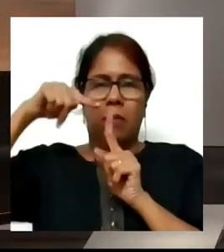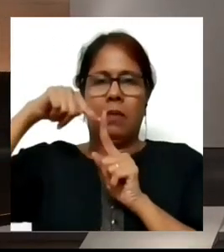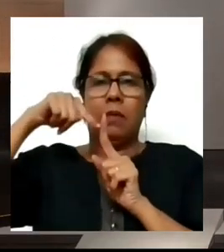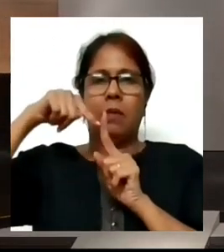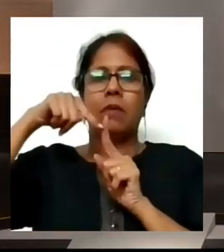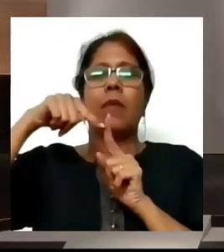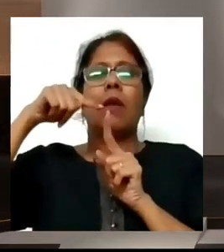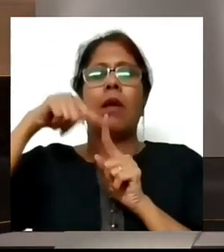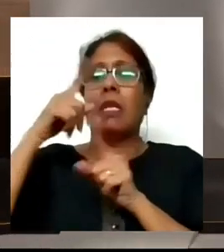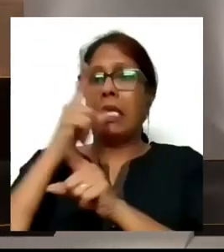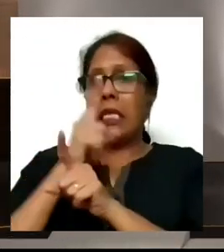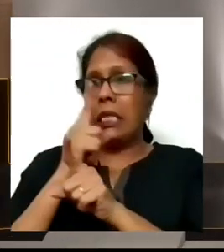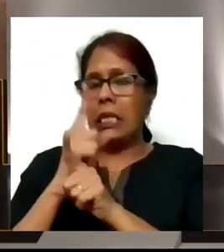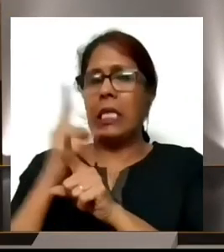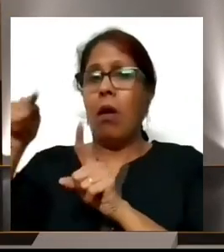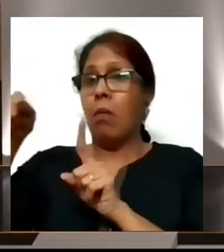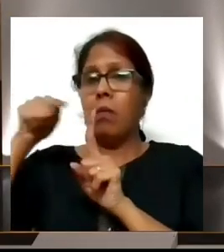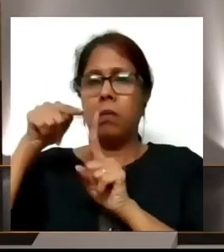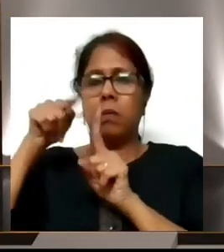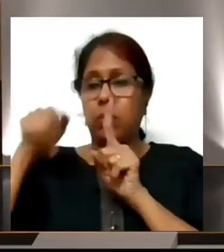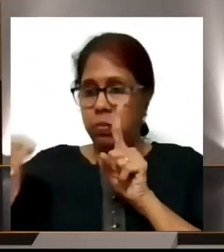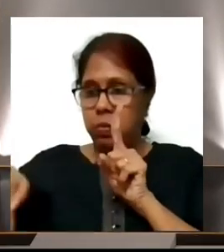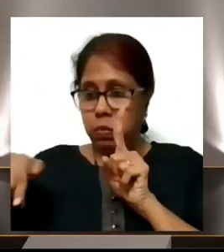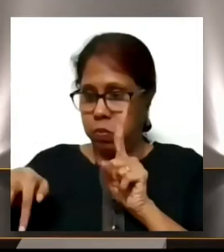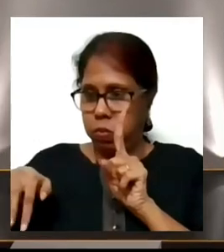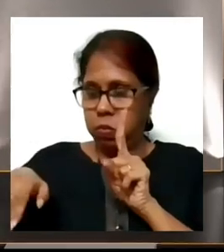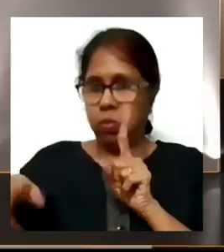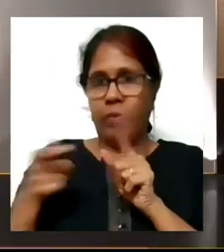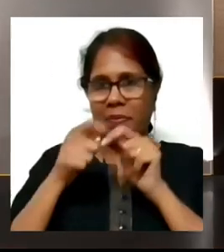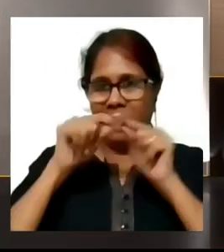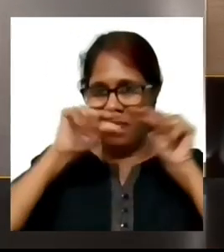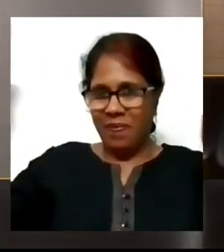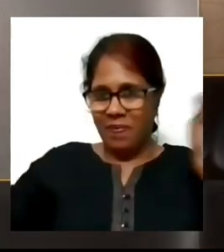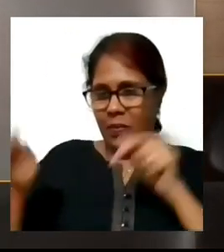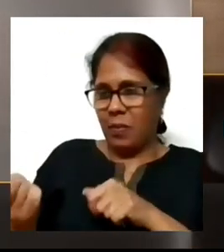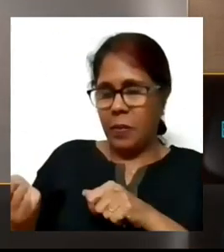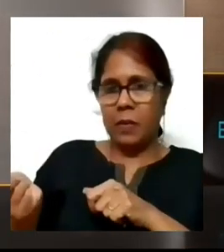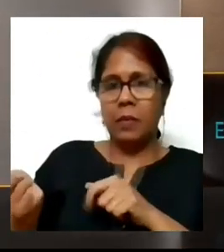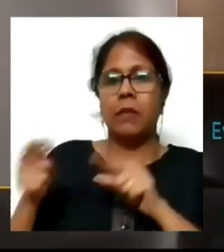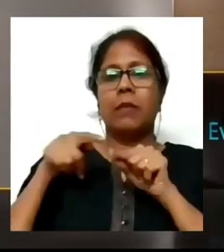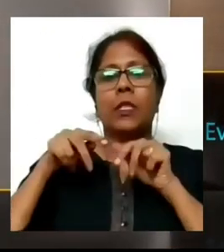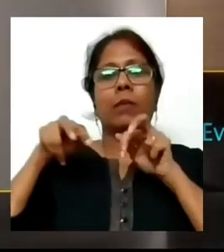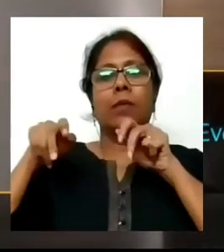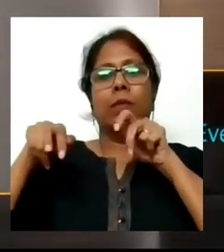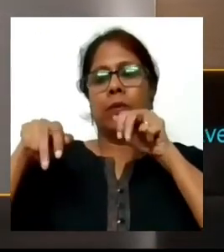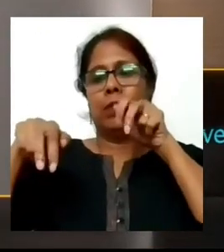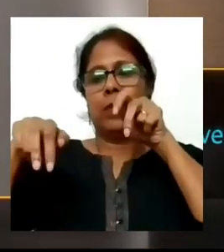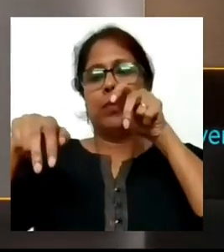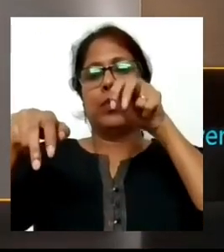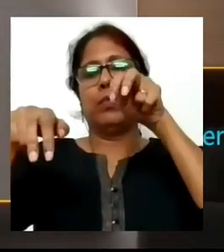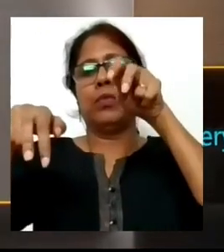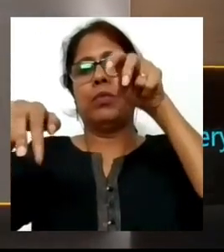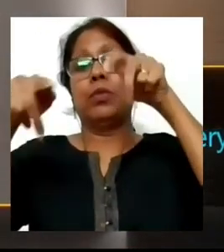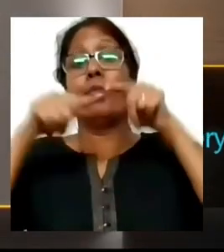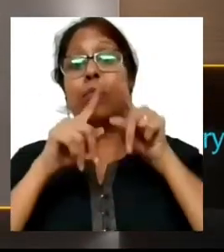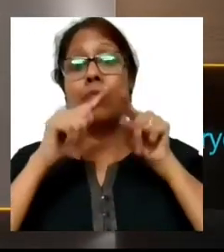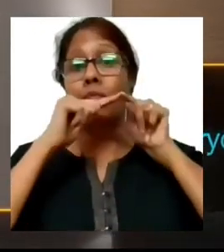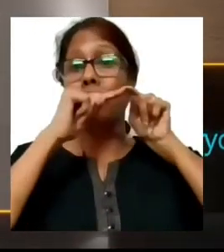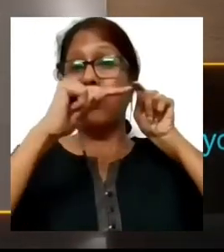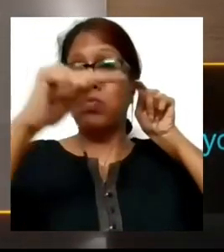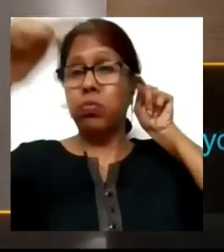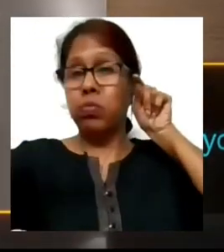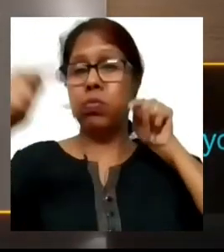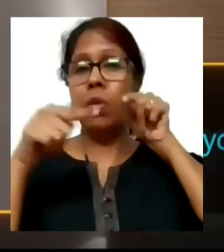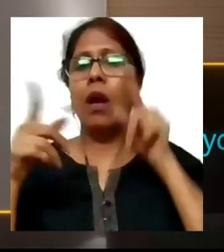the teacher would walk on the ground holding support. Now, this required a lot of attention. So the